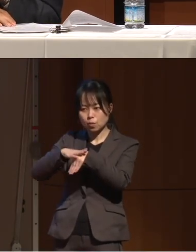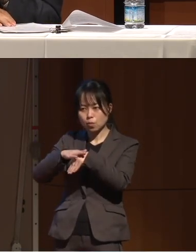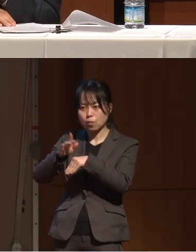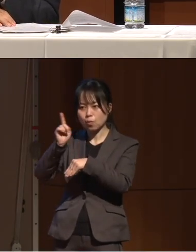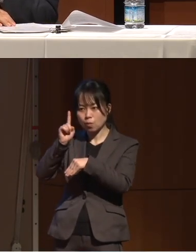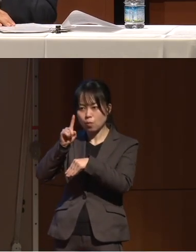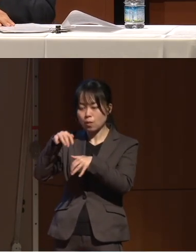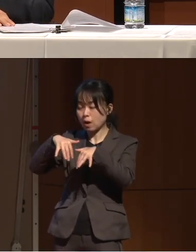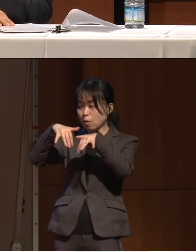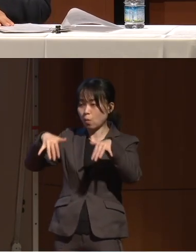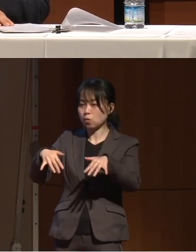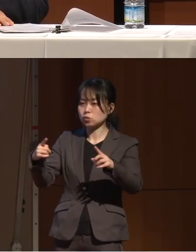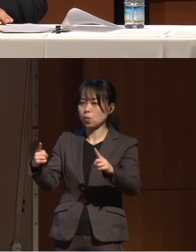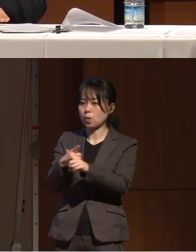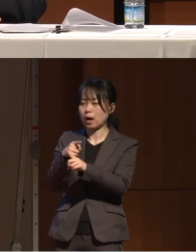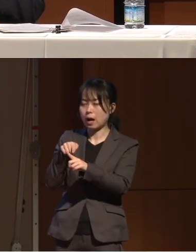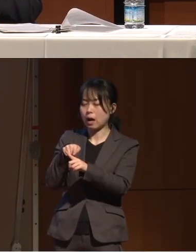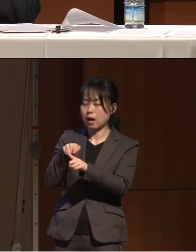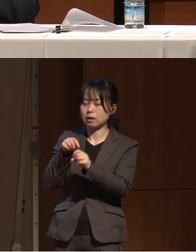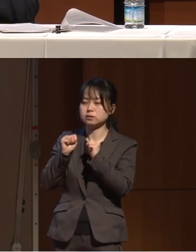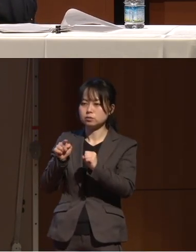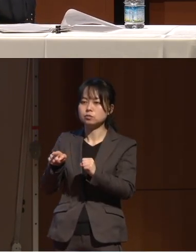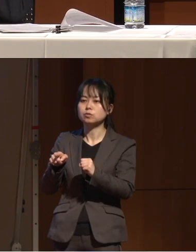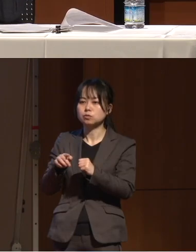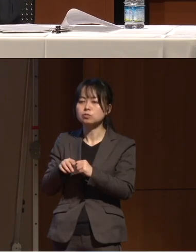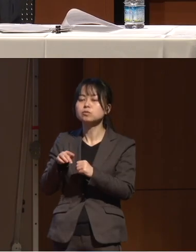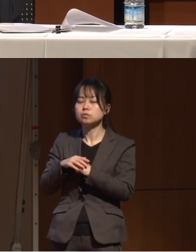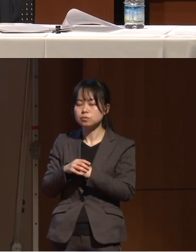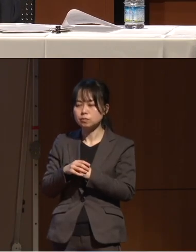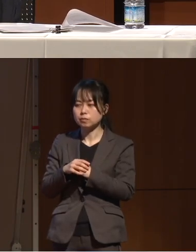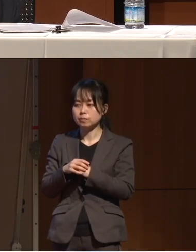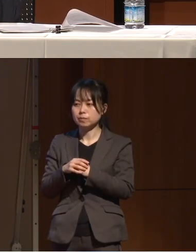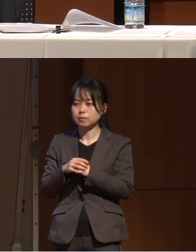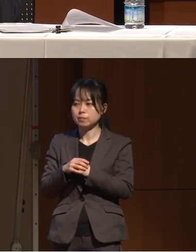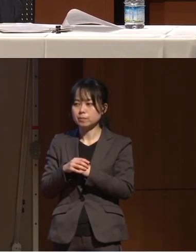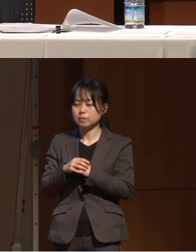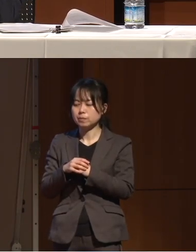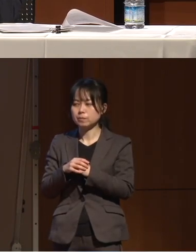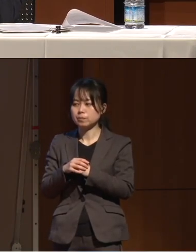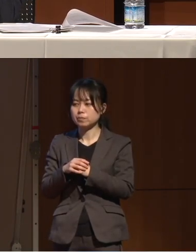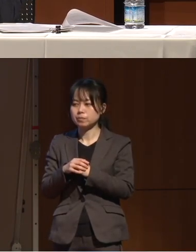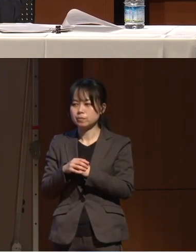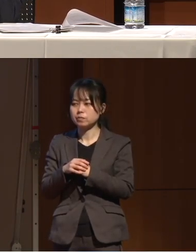Anyway, preparation by systemic innovation.